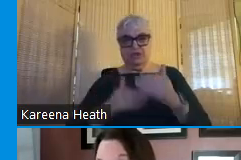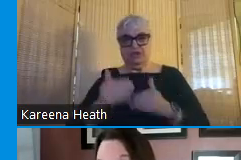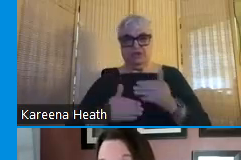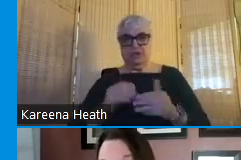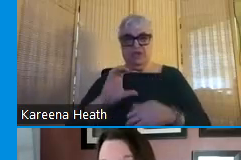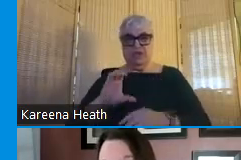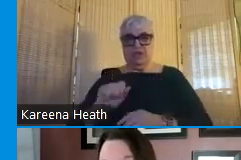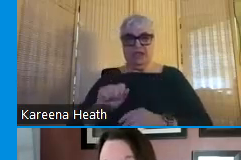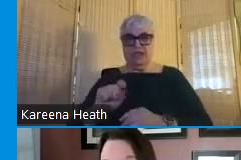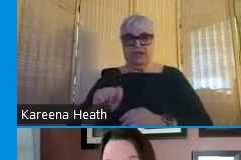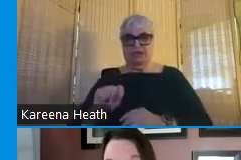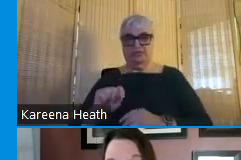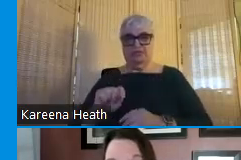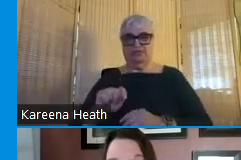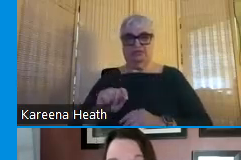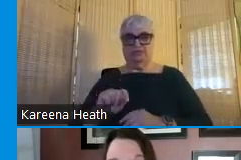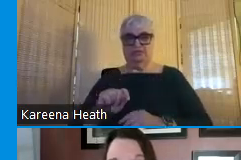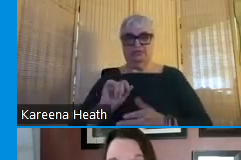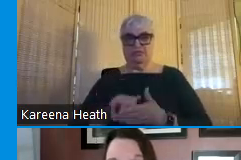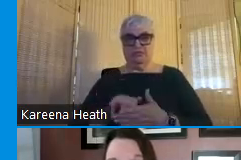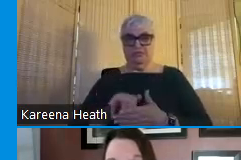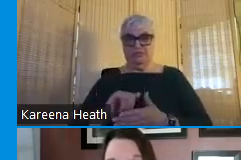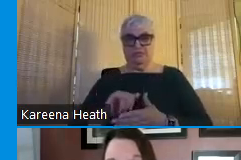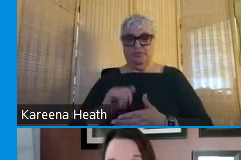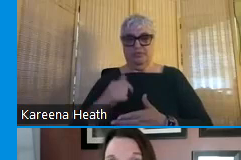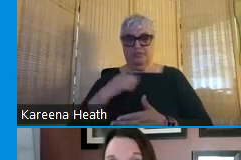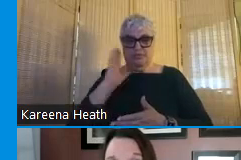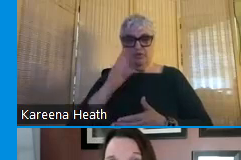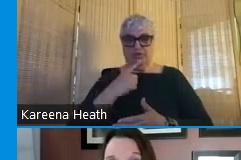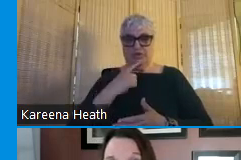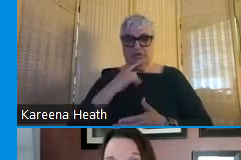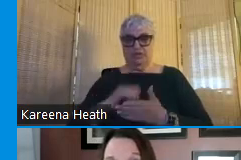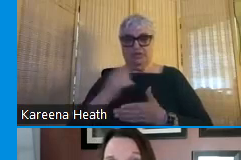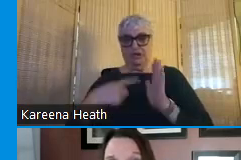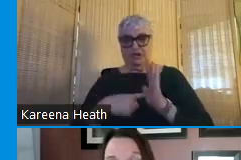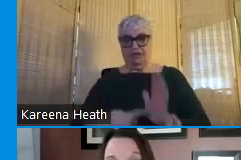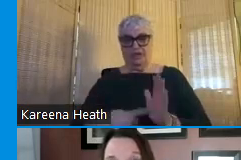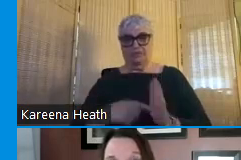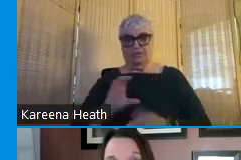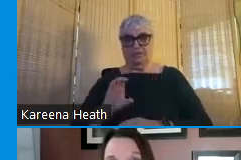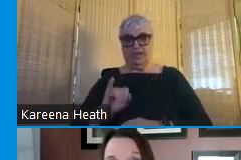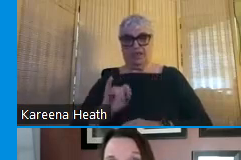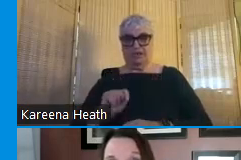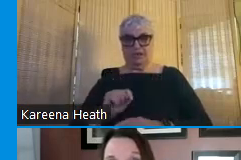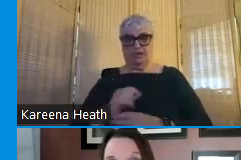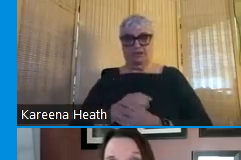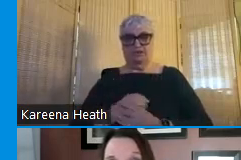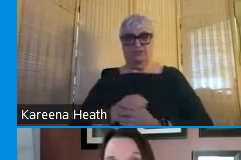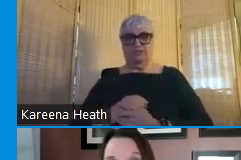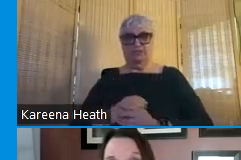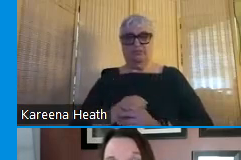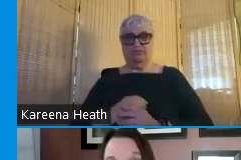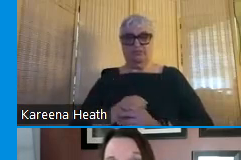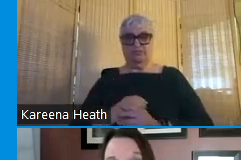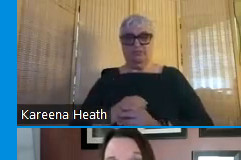CAT. And so that is where I would say that is one example of one of what